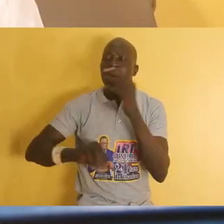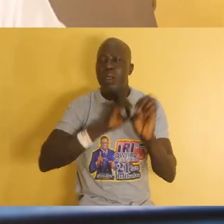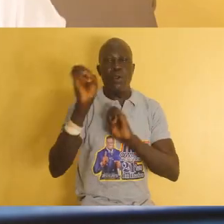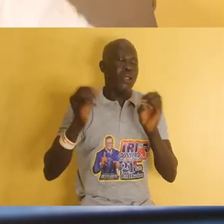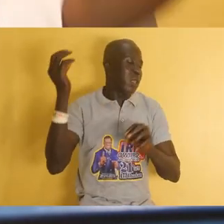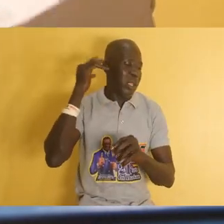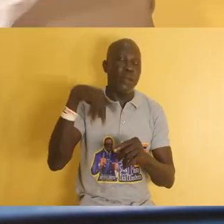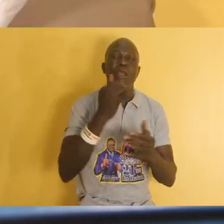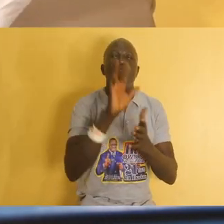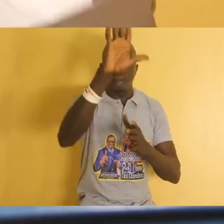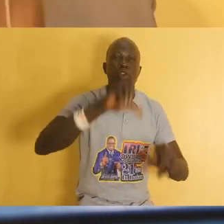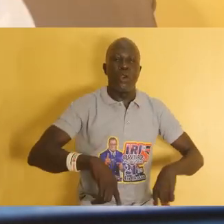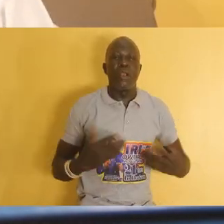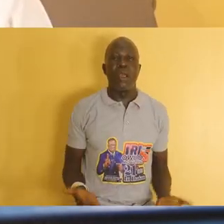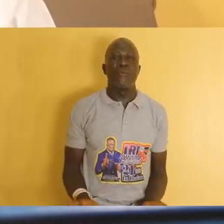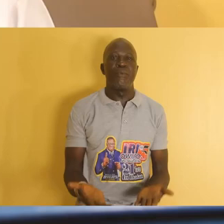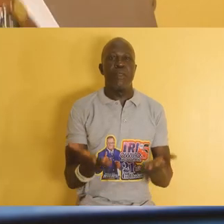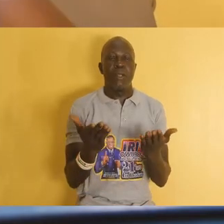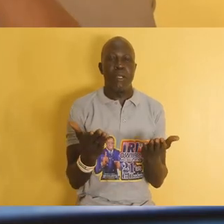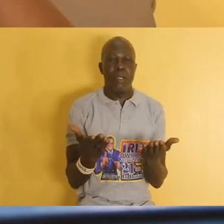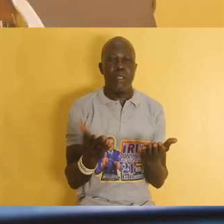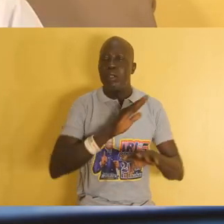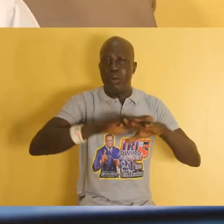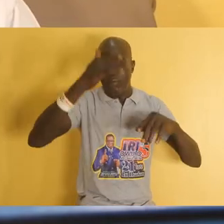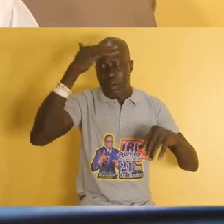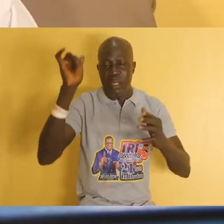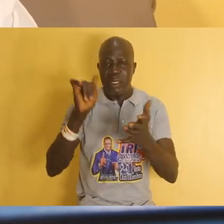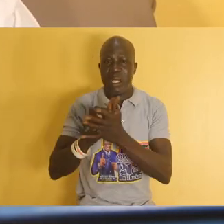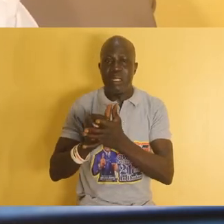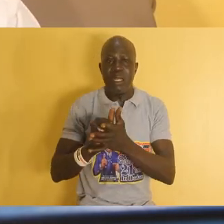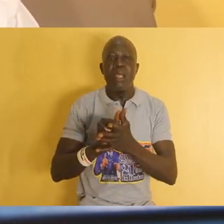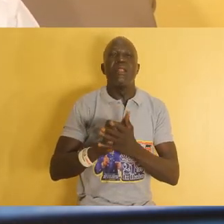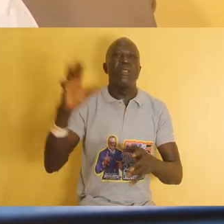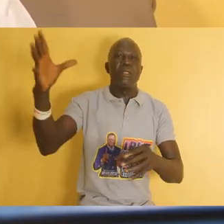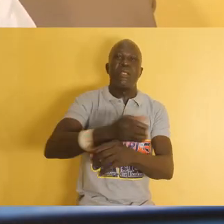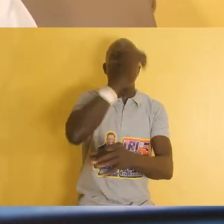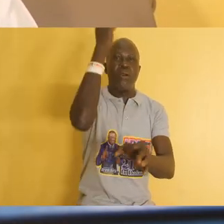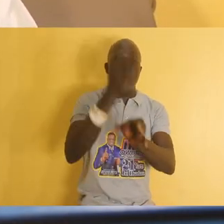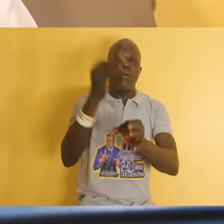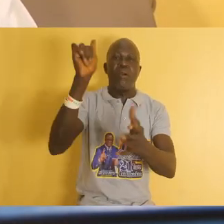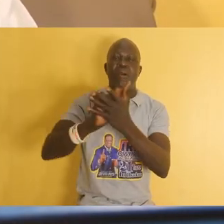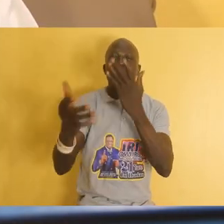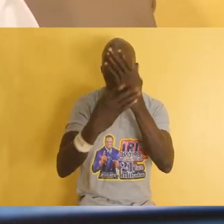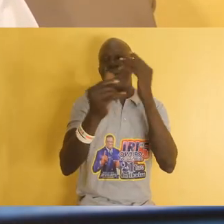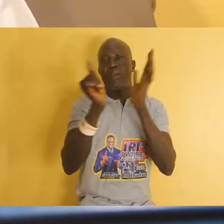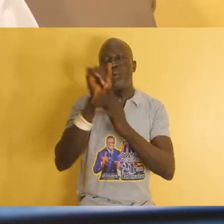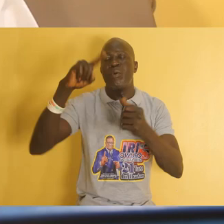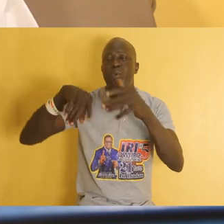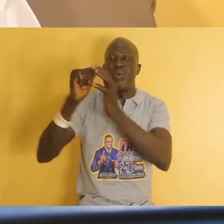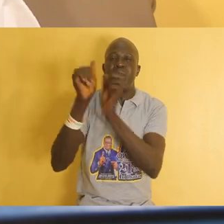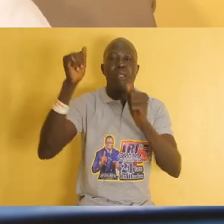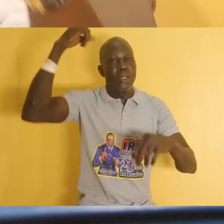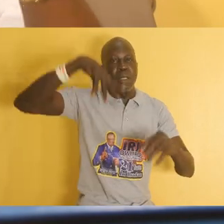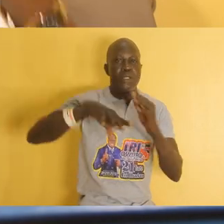mi aye re ba dide mo gbagbe o apere gbagbo re e ko dani la gbara